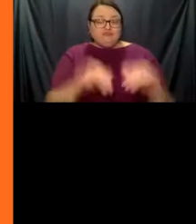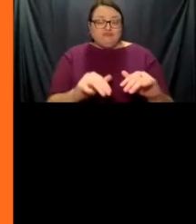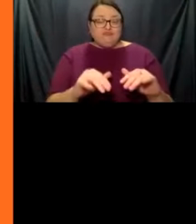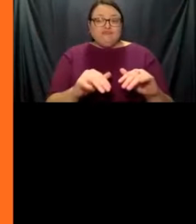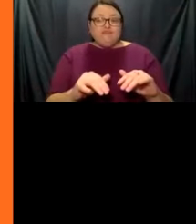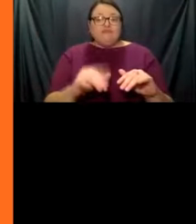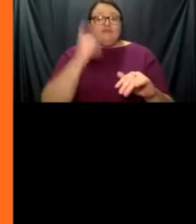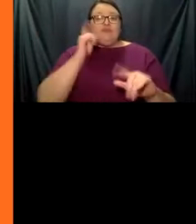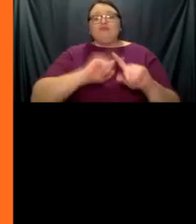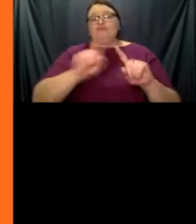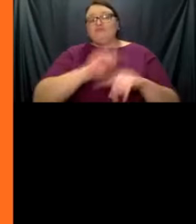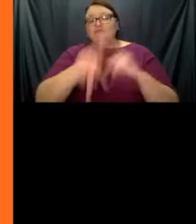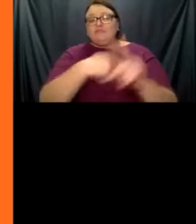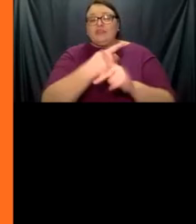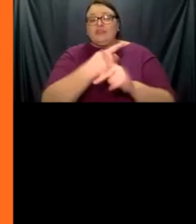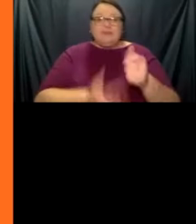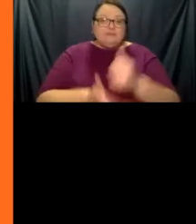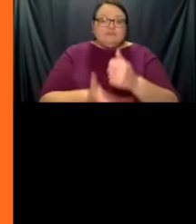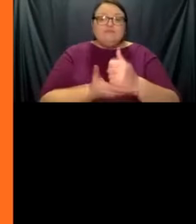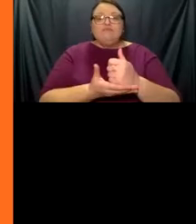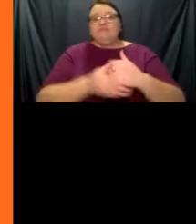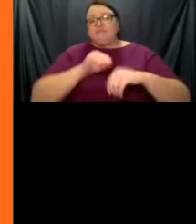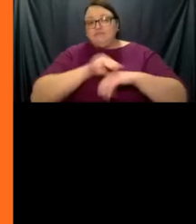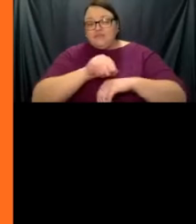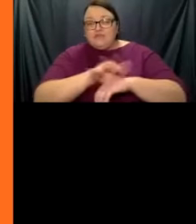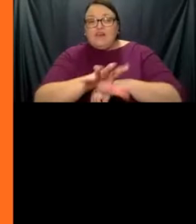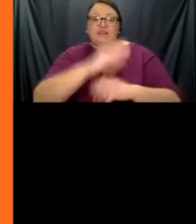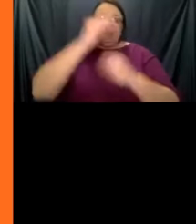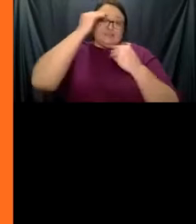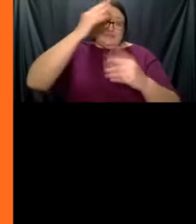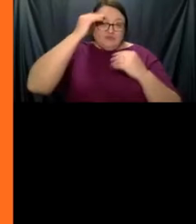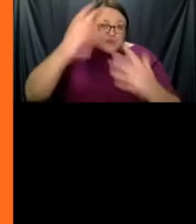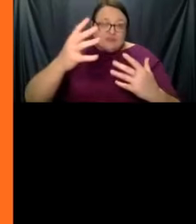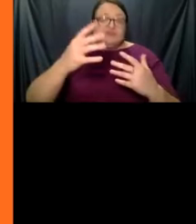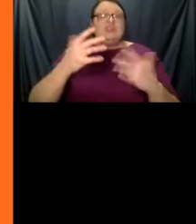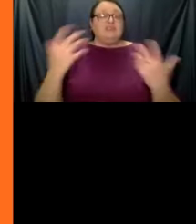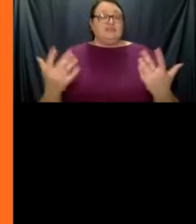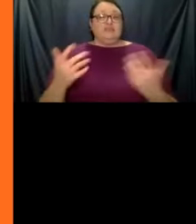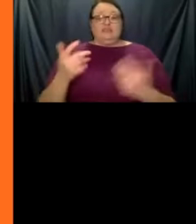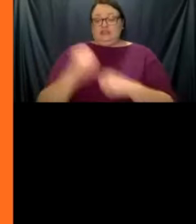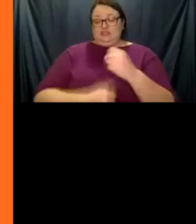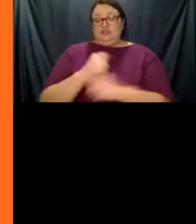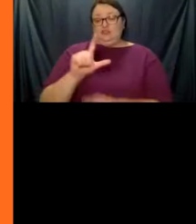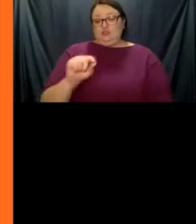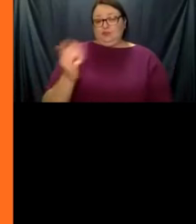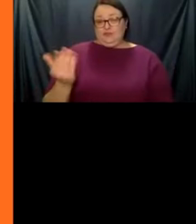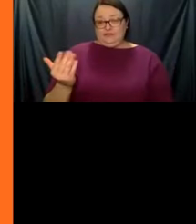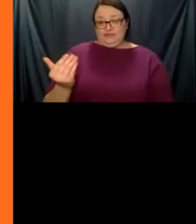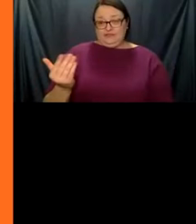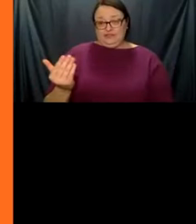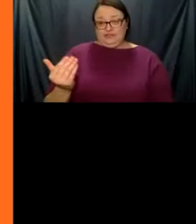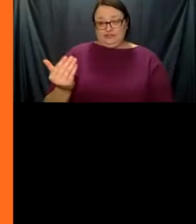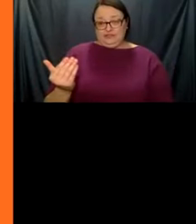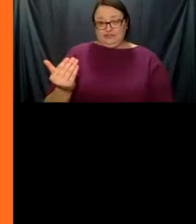all types of assistance, help, advice. Ese negocio fue un sitio donde varias personas podían ir a